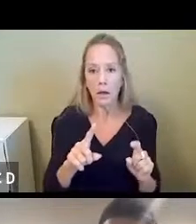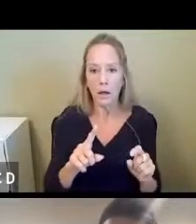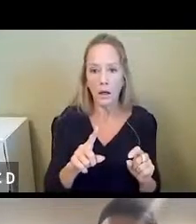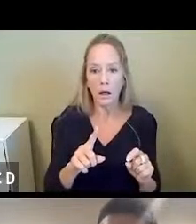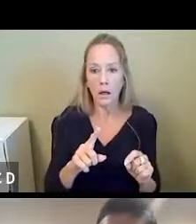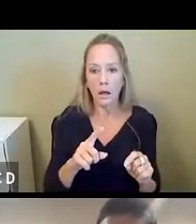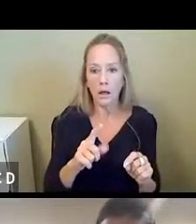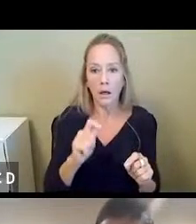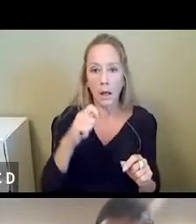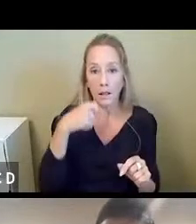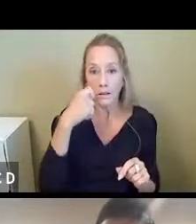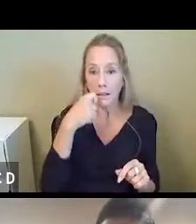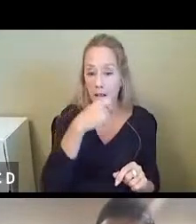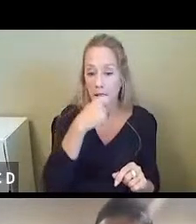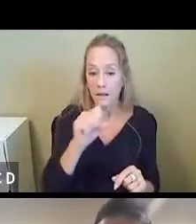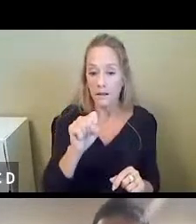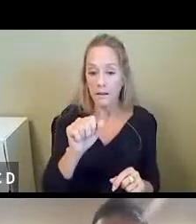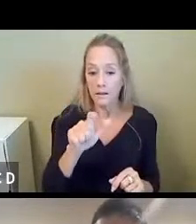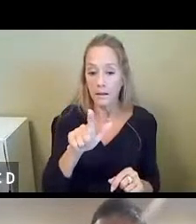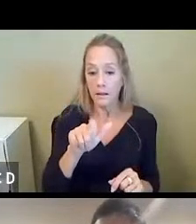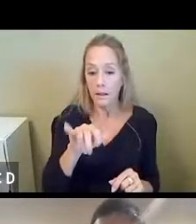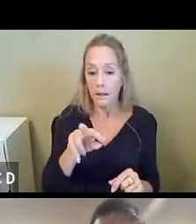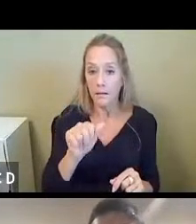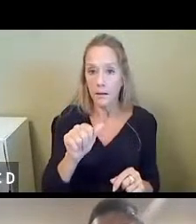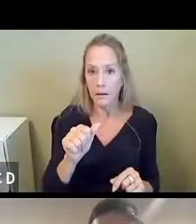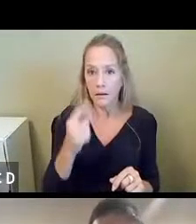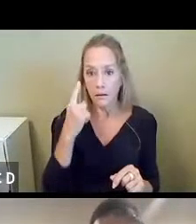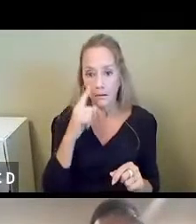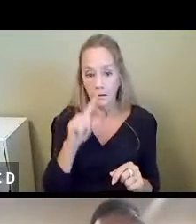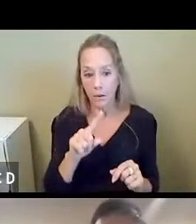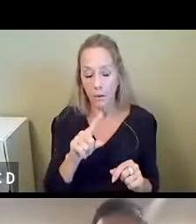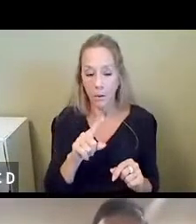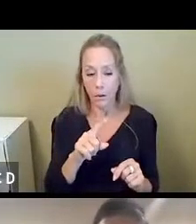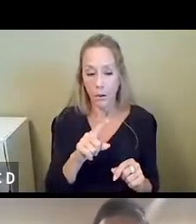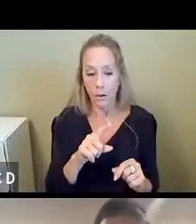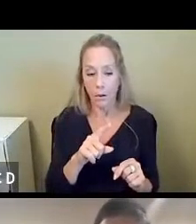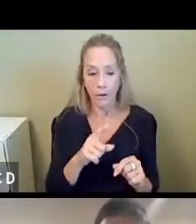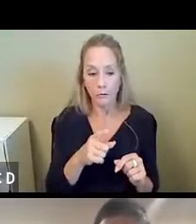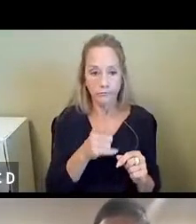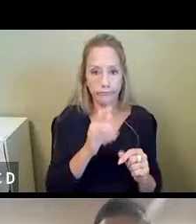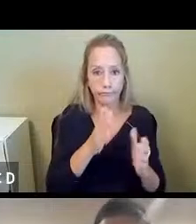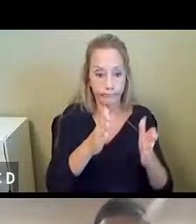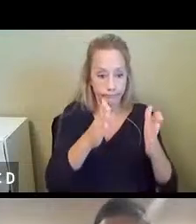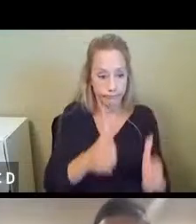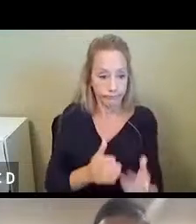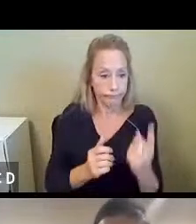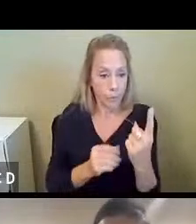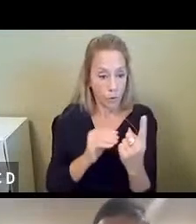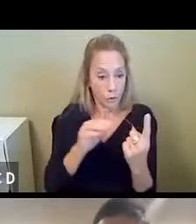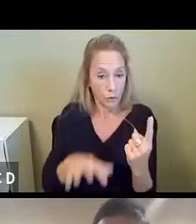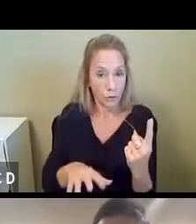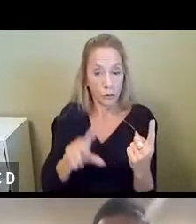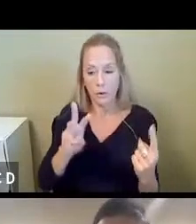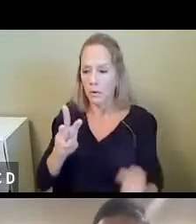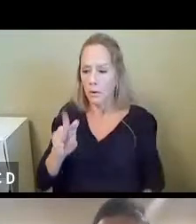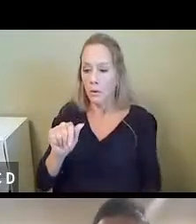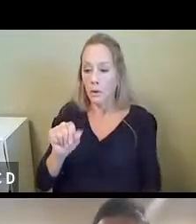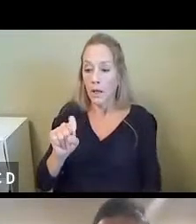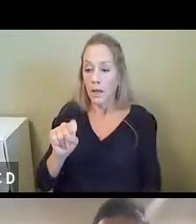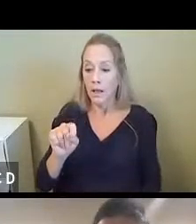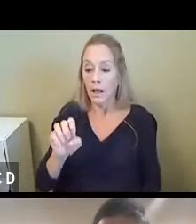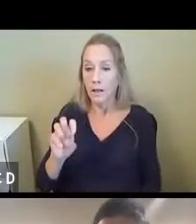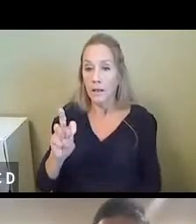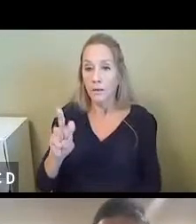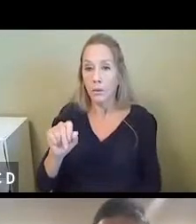saliva is intended to get to the level of an individual student, Right. and then test them. But the wastewater